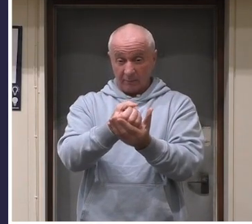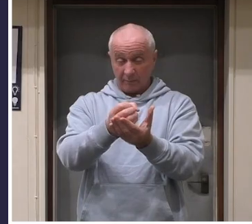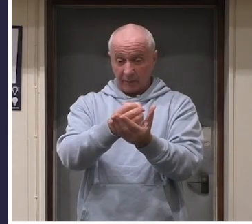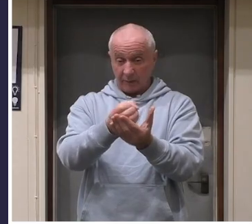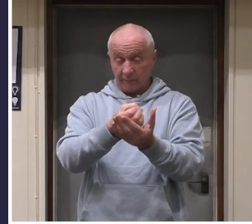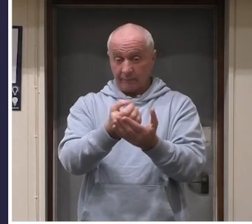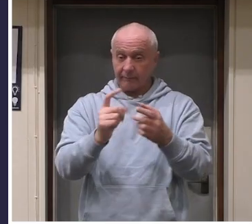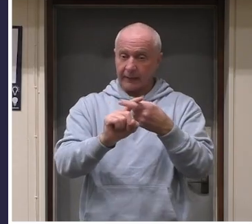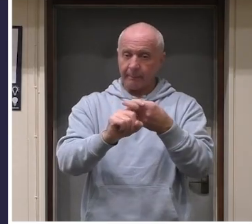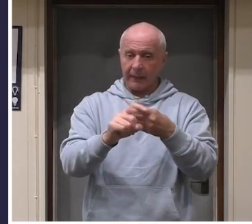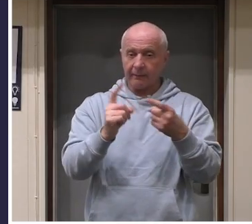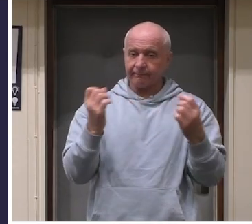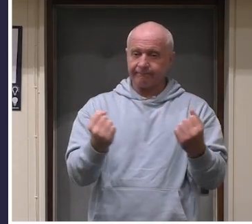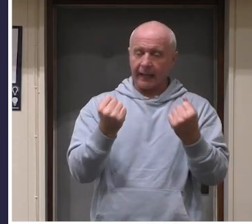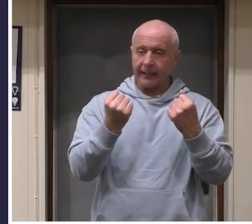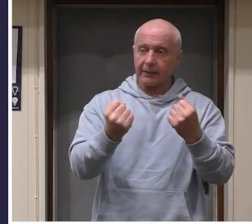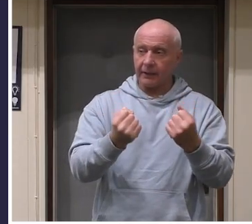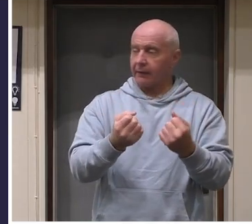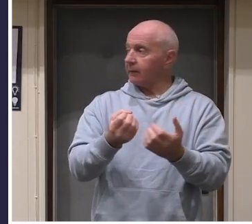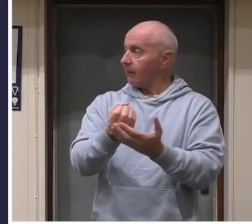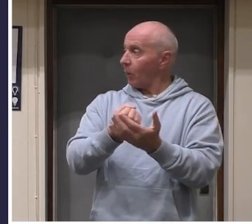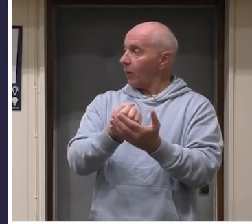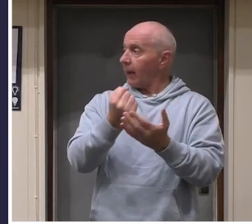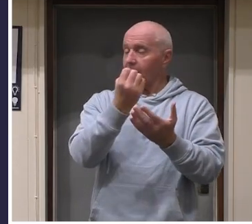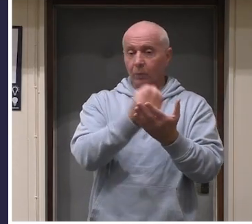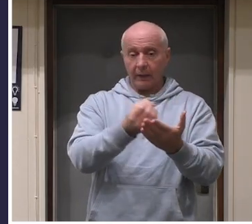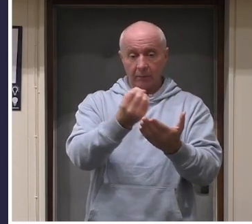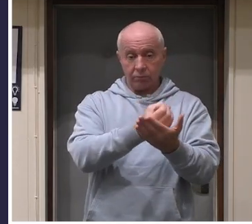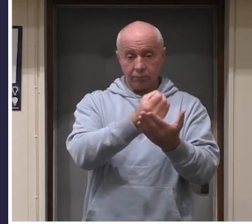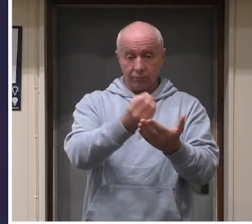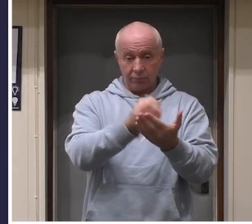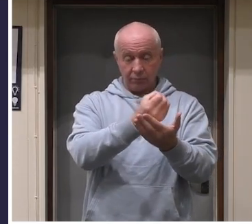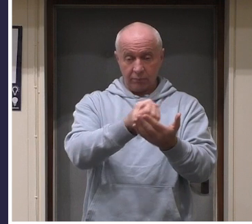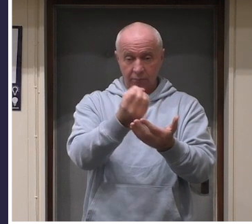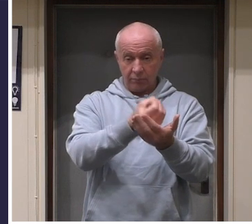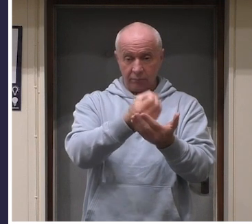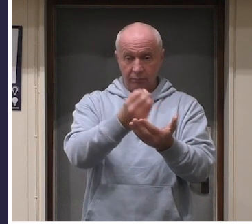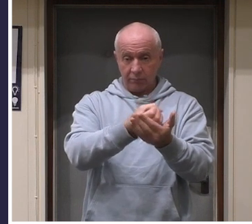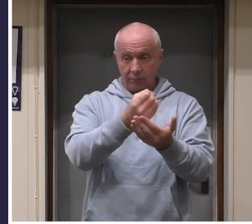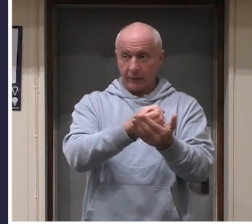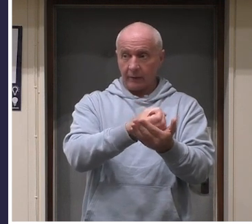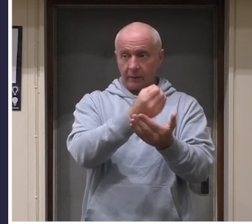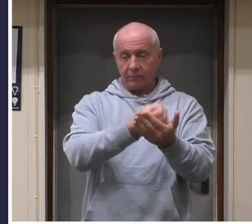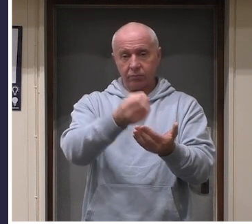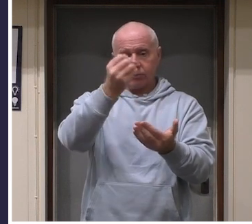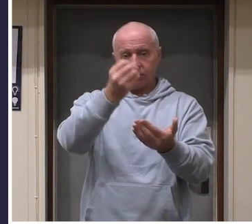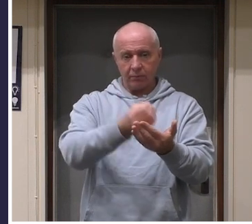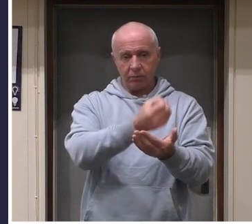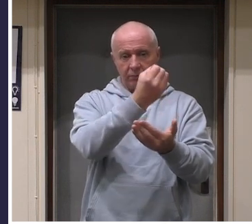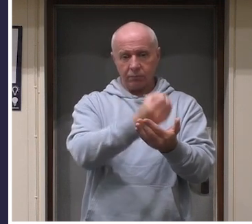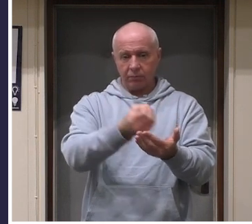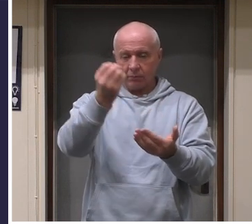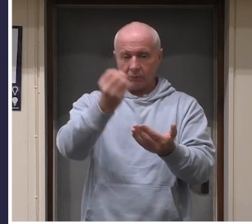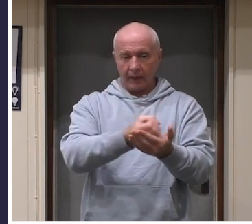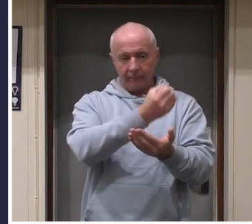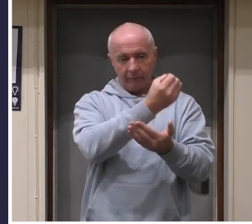And depending on how much energy it has, a ball with a lot of energy is going to oscillate back and forth with a large amplitude in this bowl. It's going to go far to the